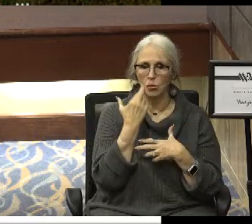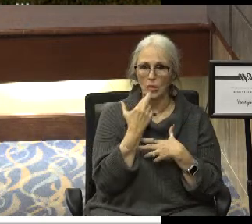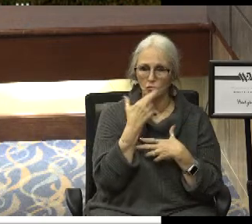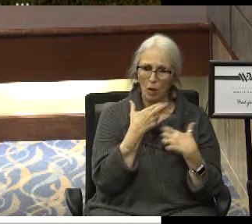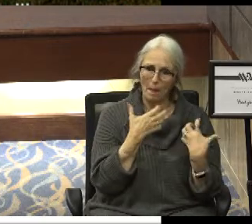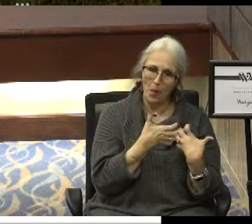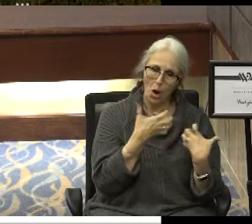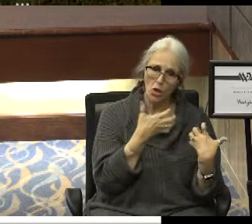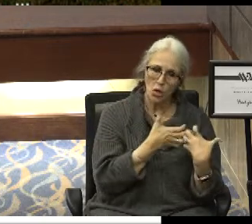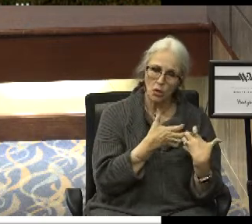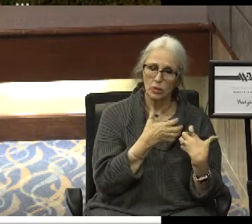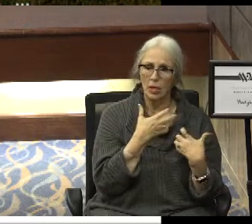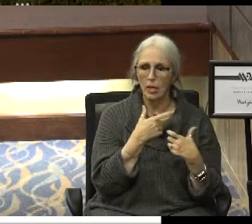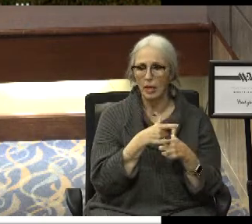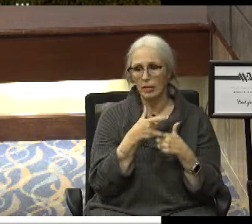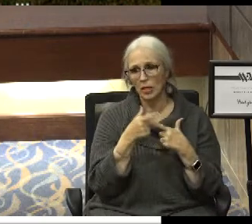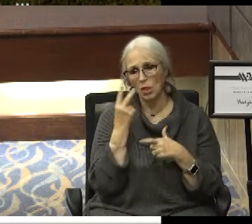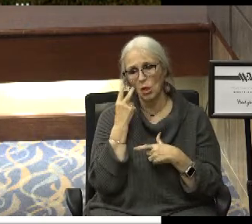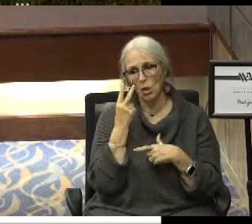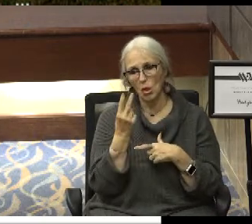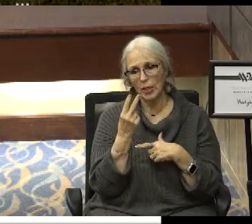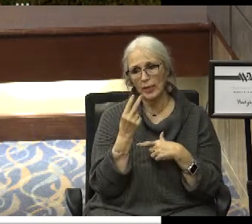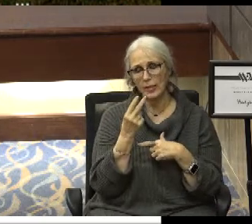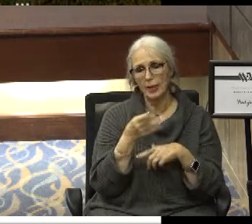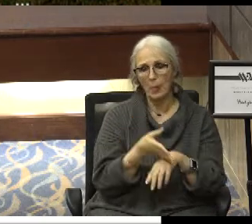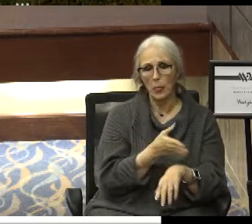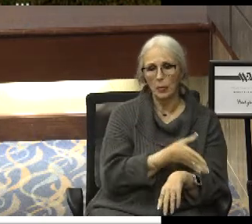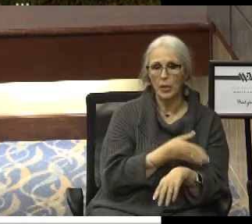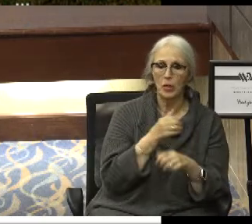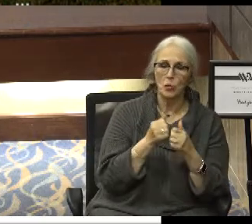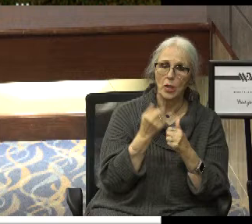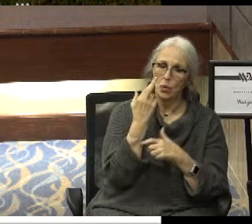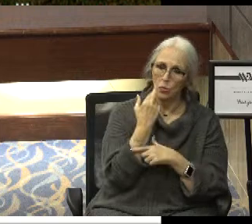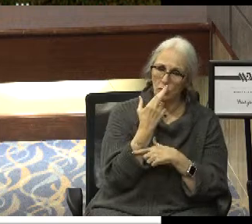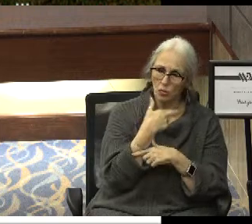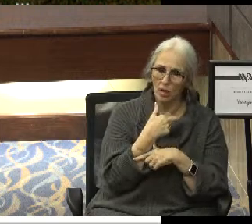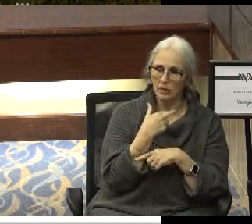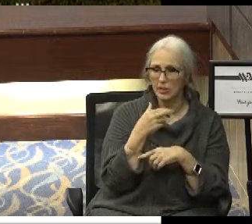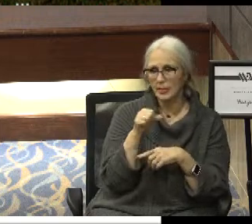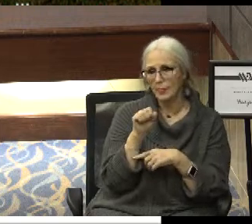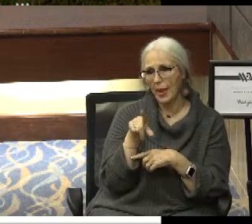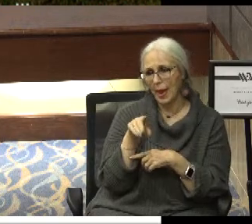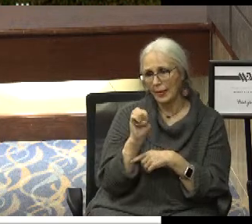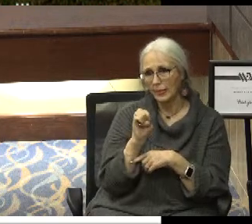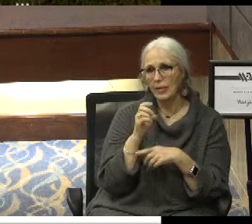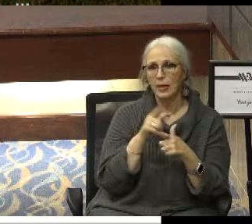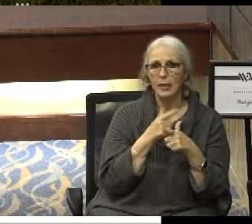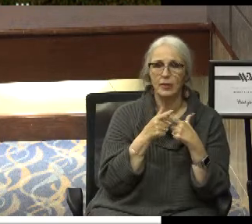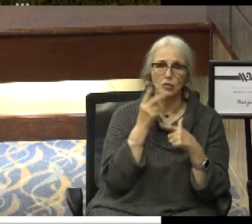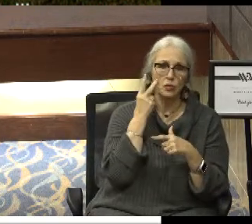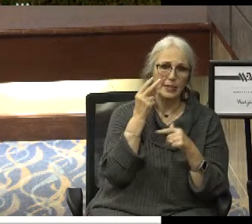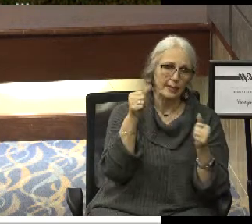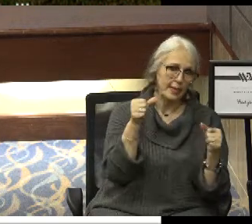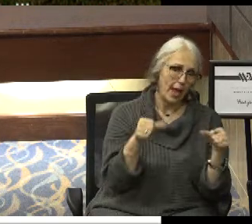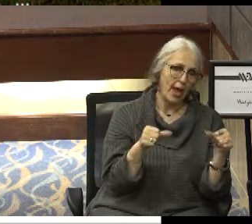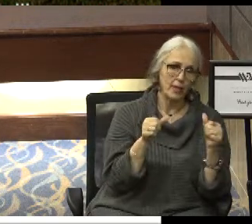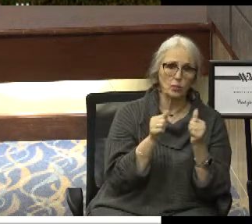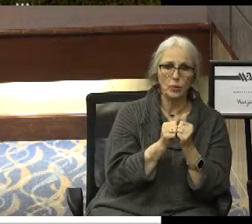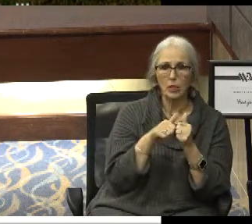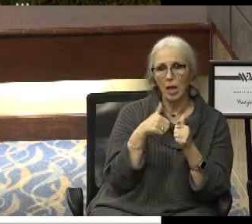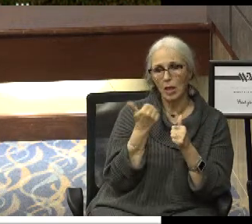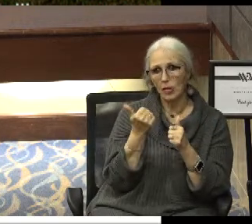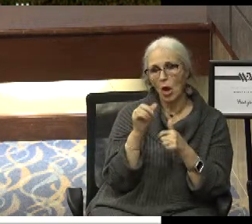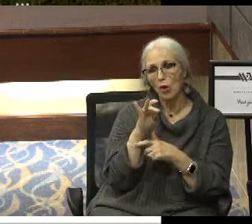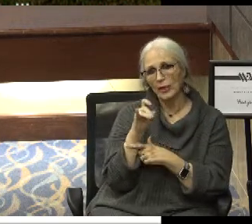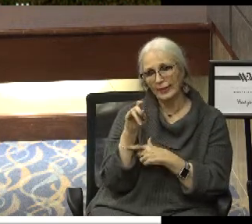partners and looking at the tenant improvements on the restaurant spaces themselves. And you'll see signage and additional architecture and